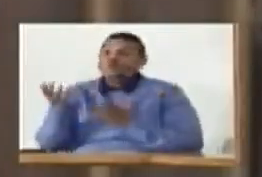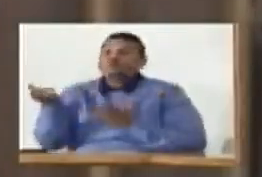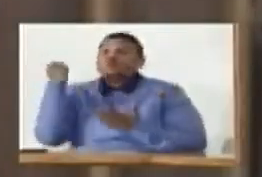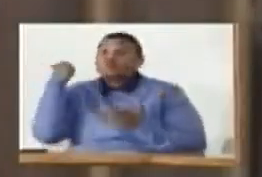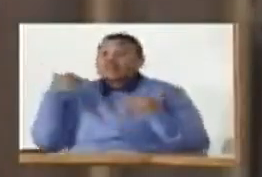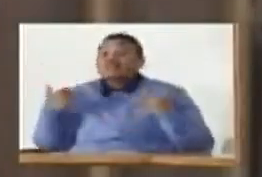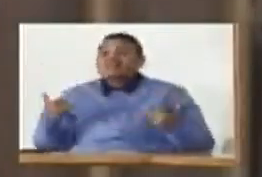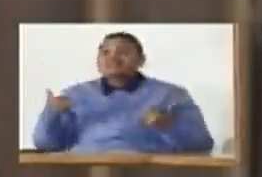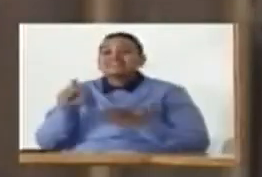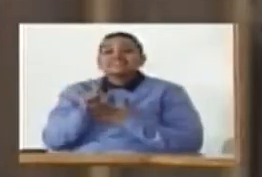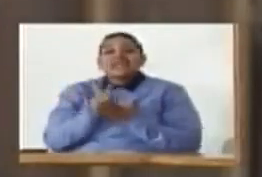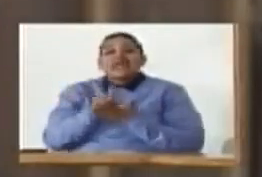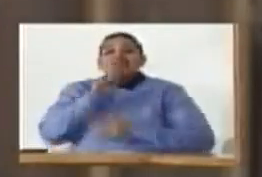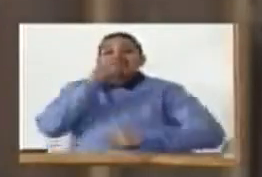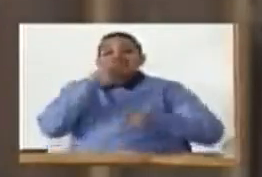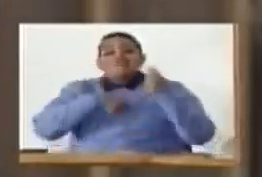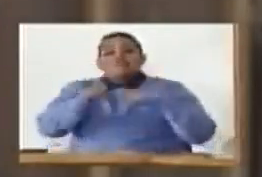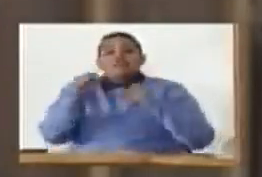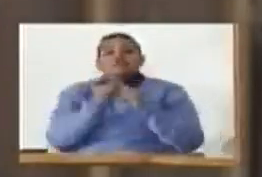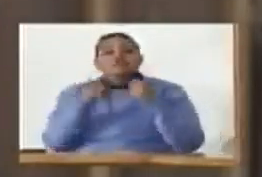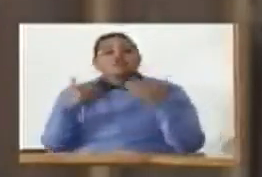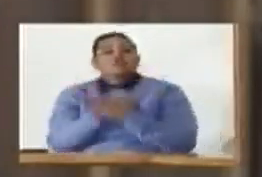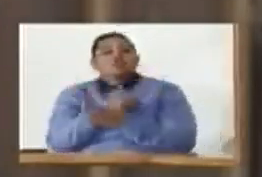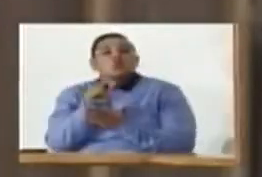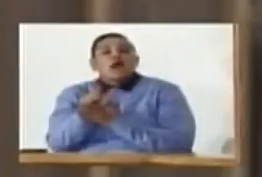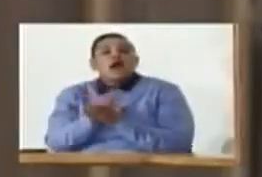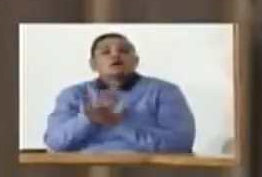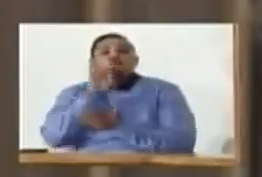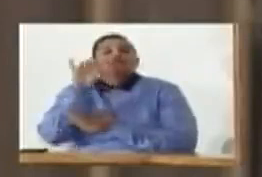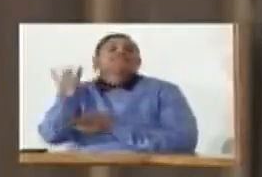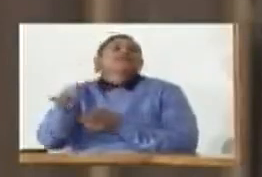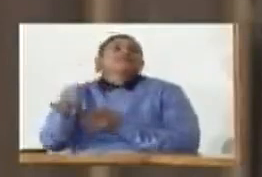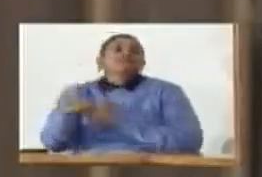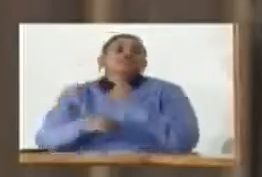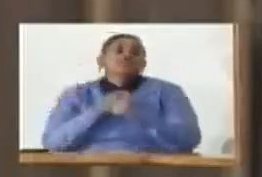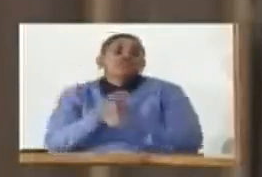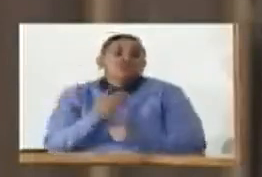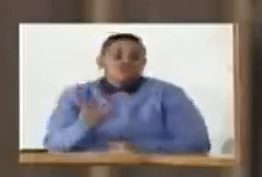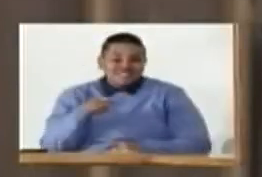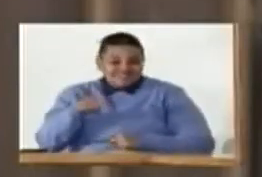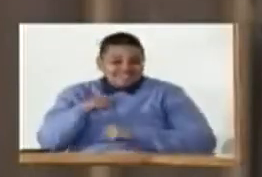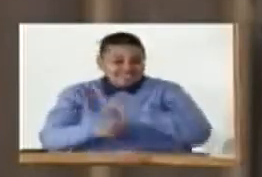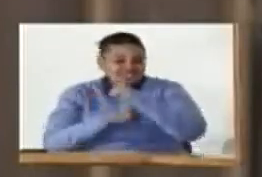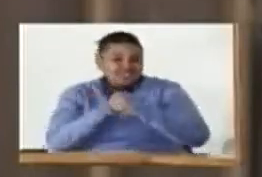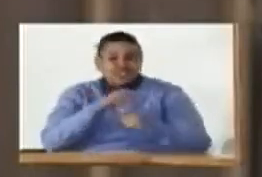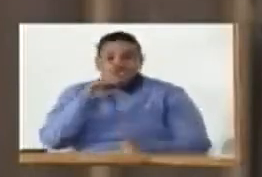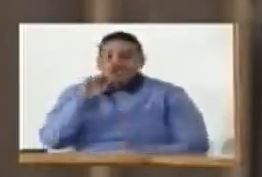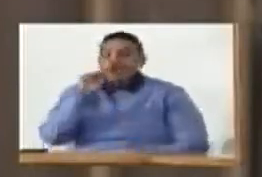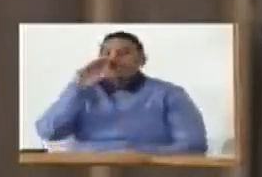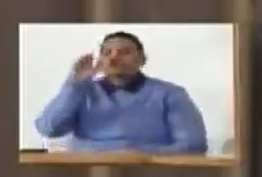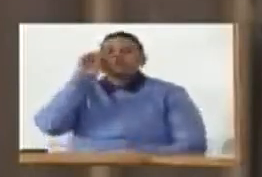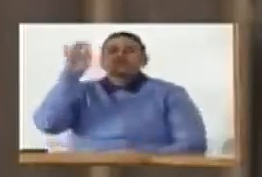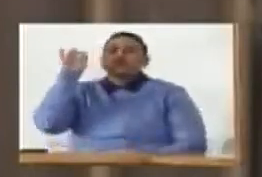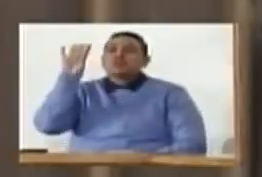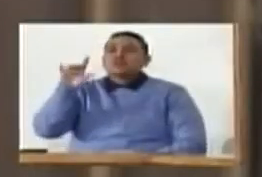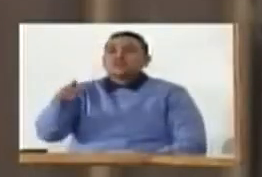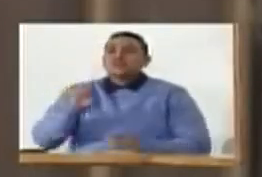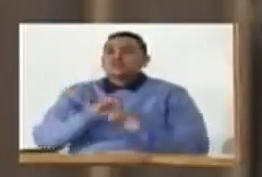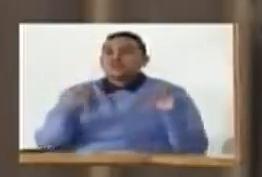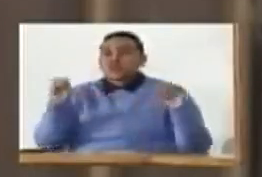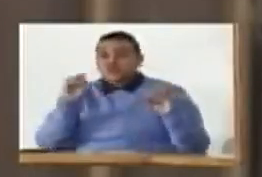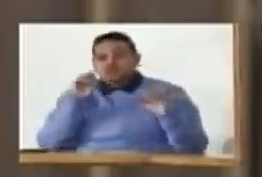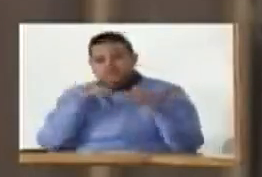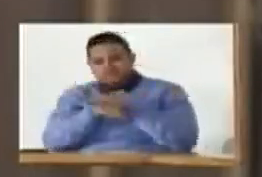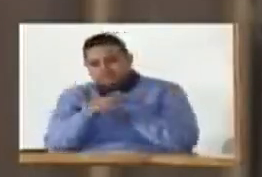and replaced with a new act to be tabled this year. This year, Customs will bolster its